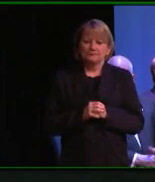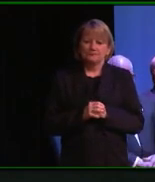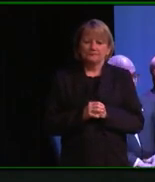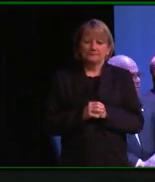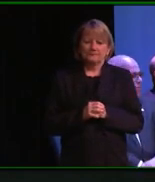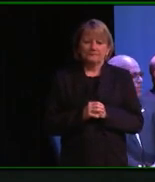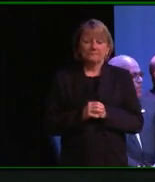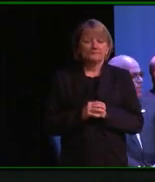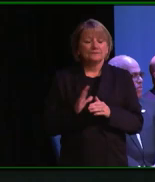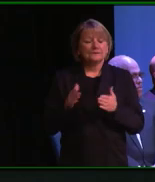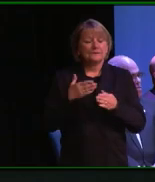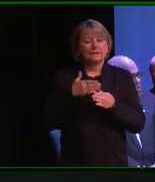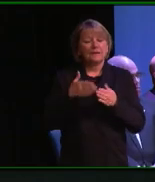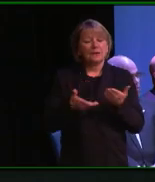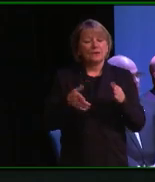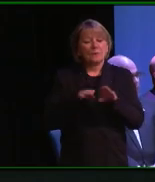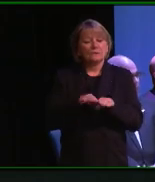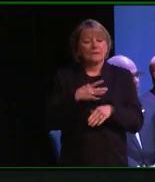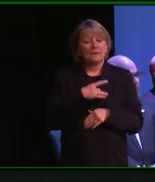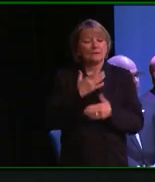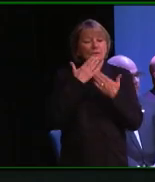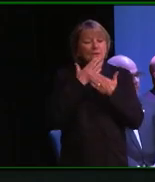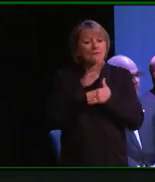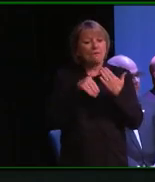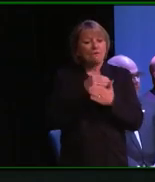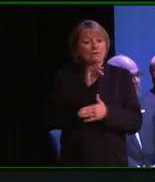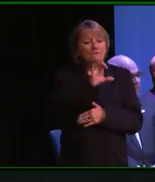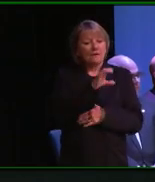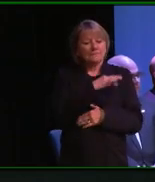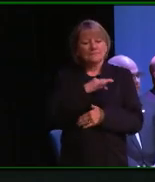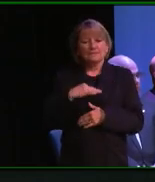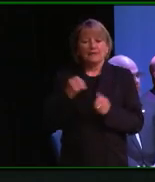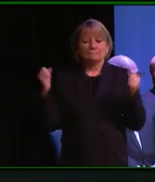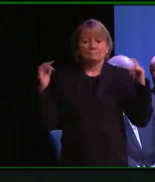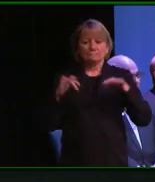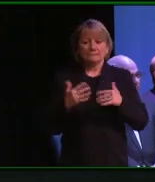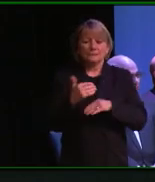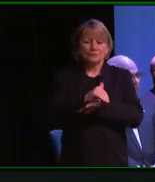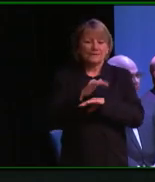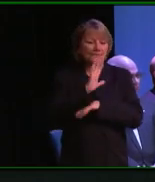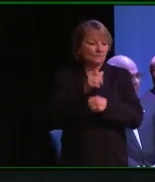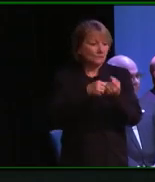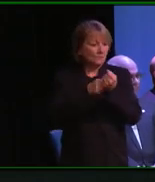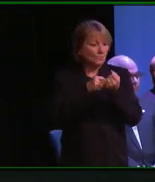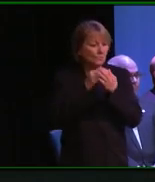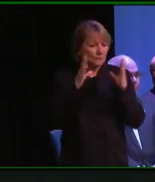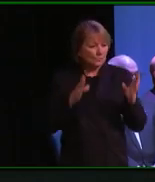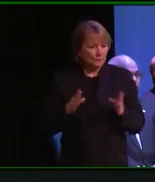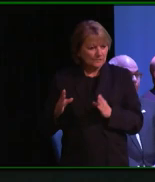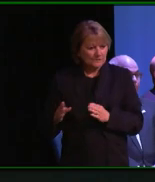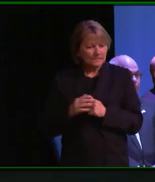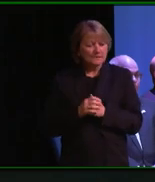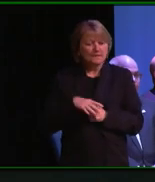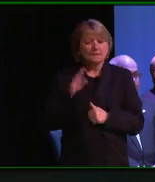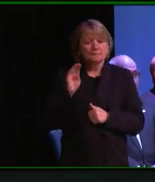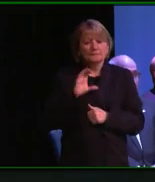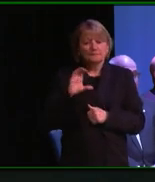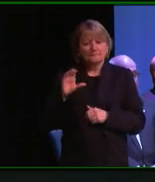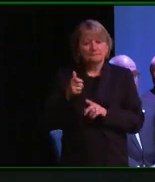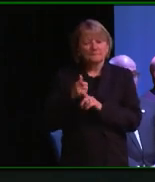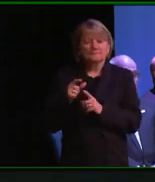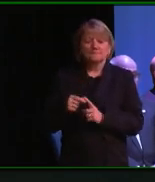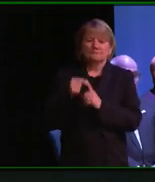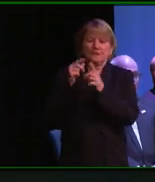In closing, I would like to thank all of the faculty and staff who have come tonight to support our students. Bristol Community College is a